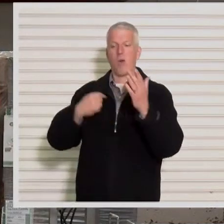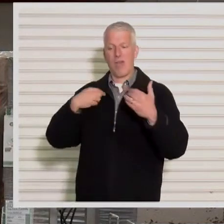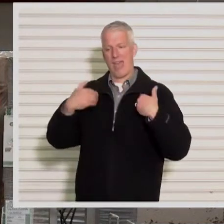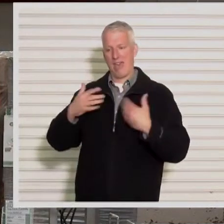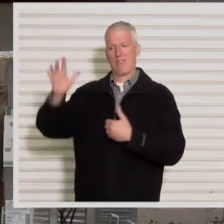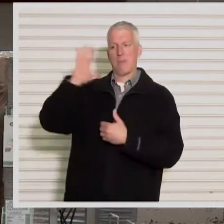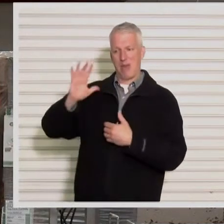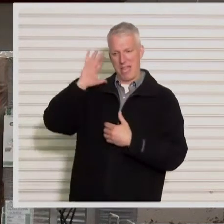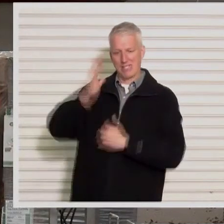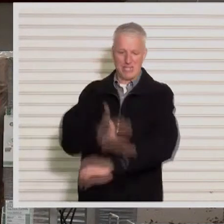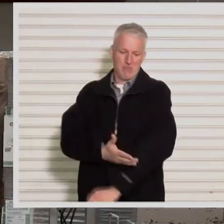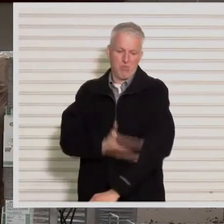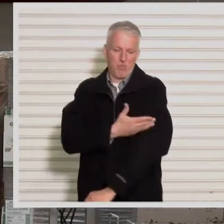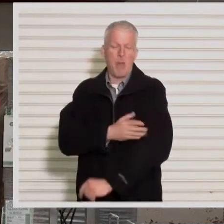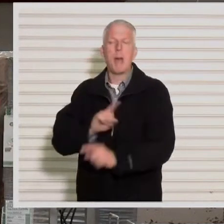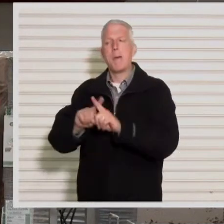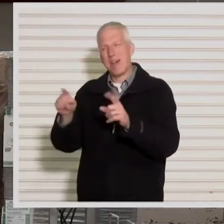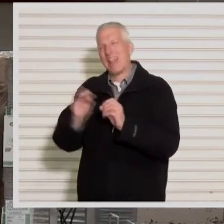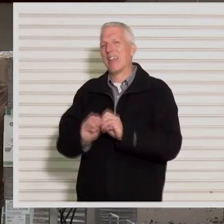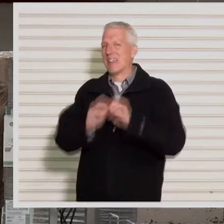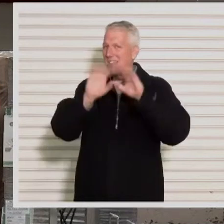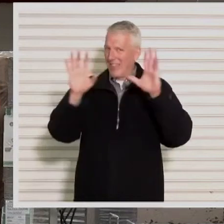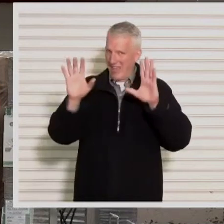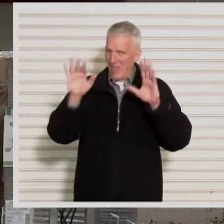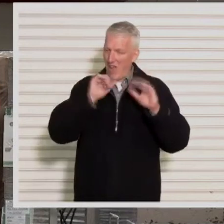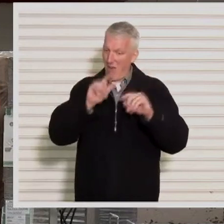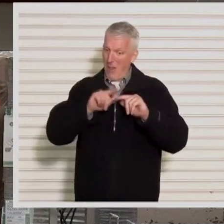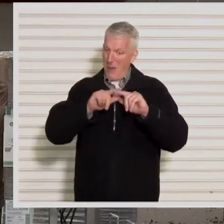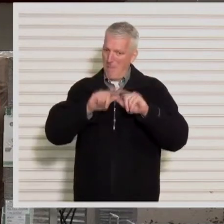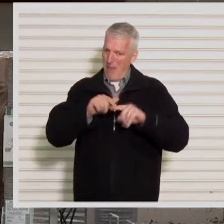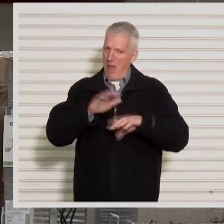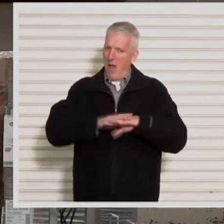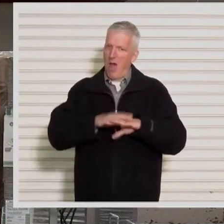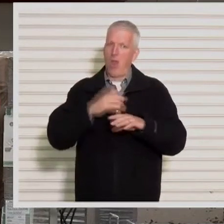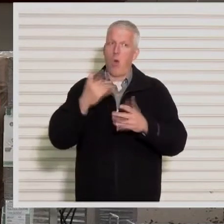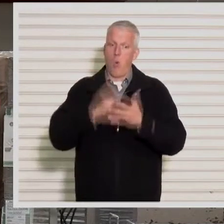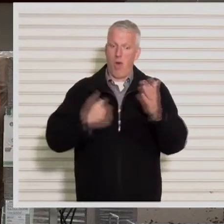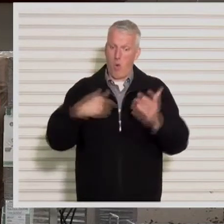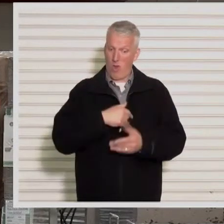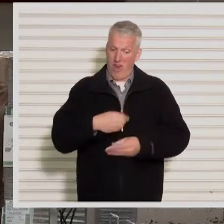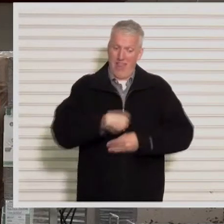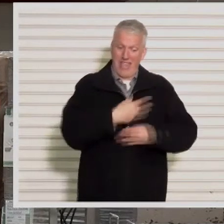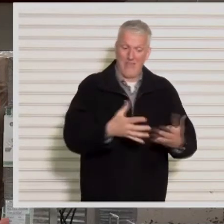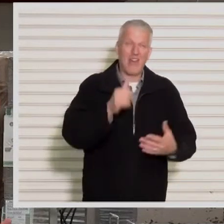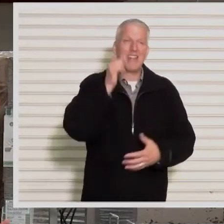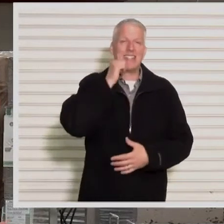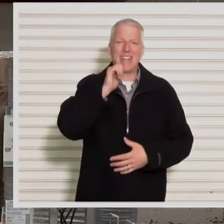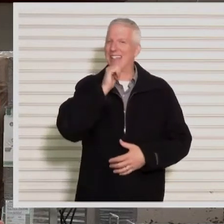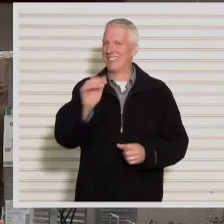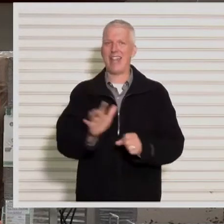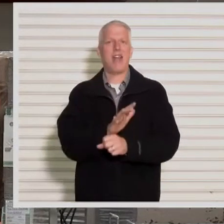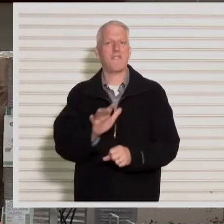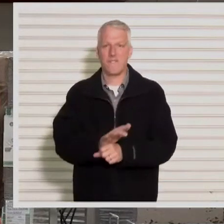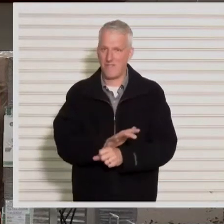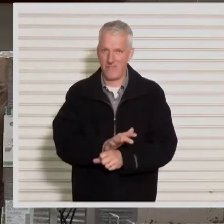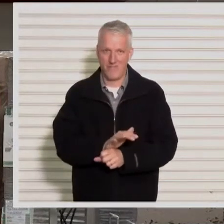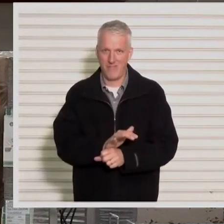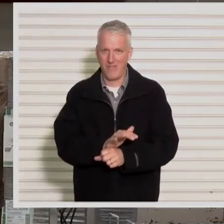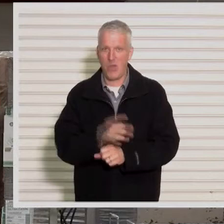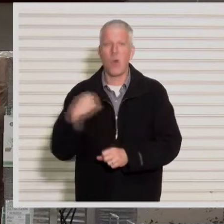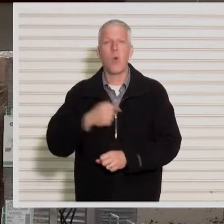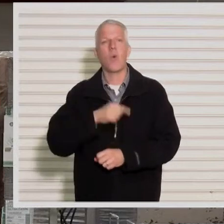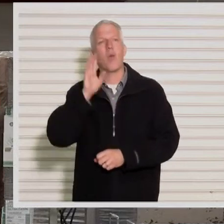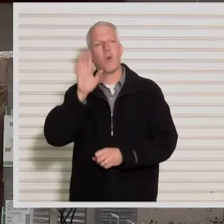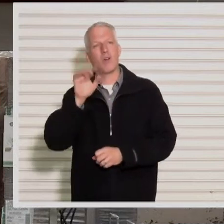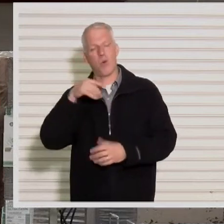new administration. But clearly, on the basis of what we are administering on a daily basis, it's not enough. We'll run through